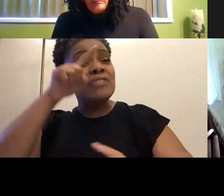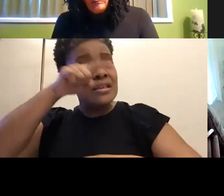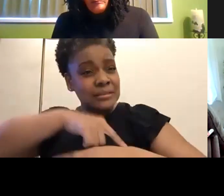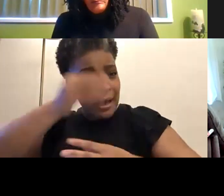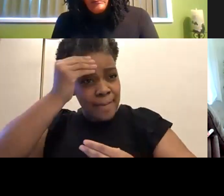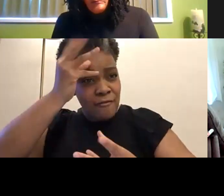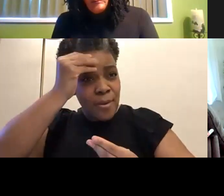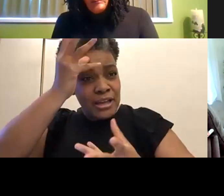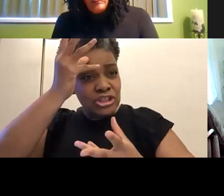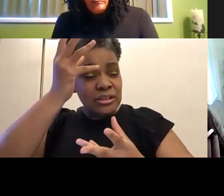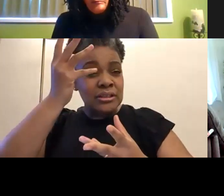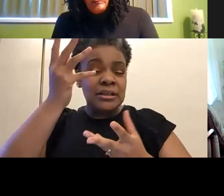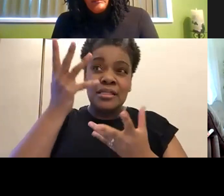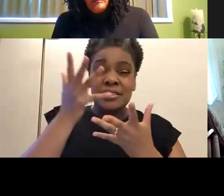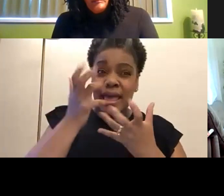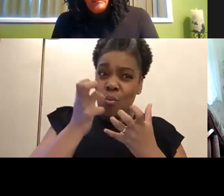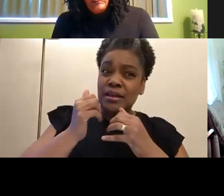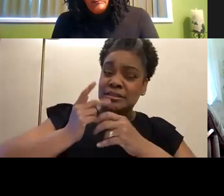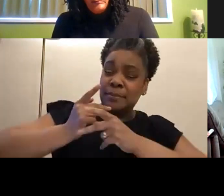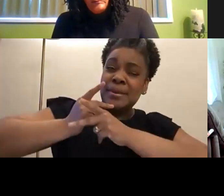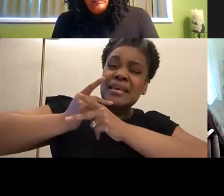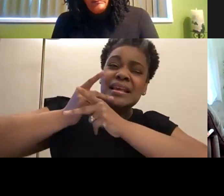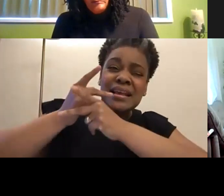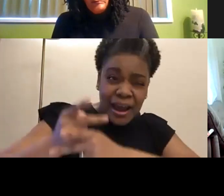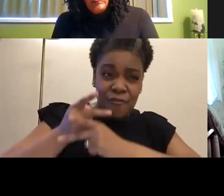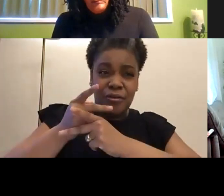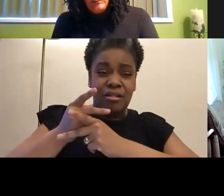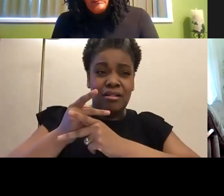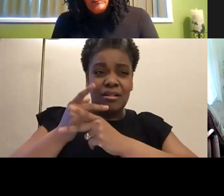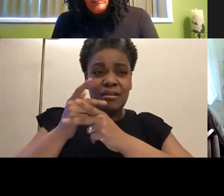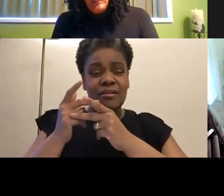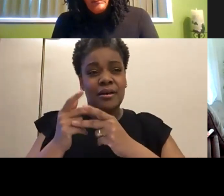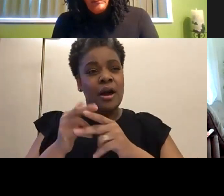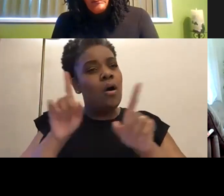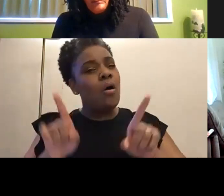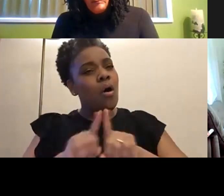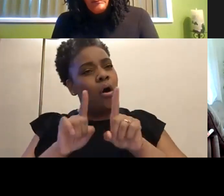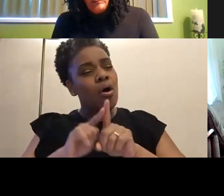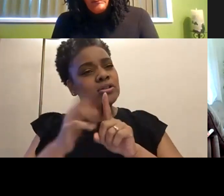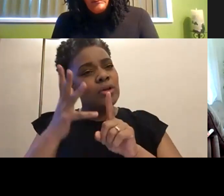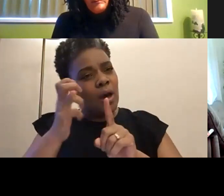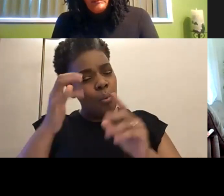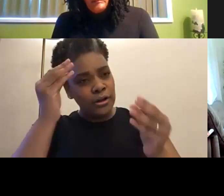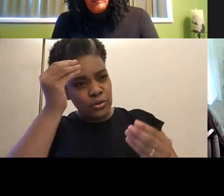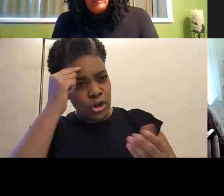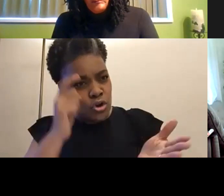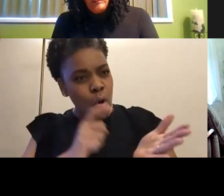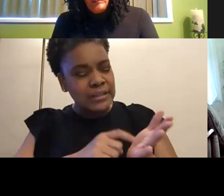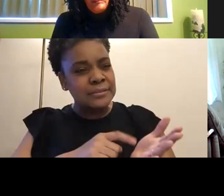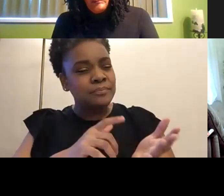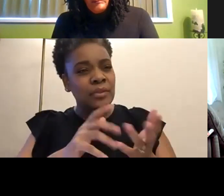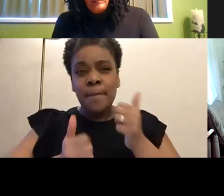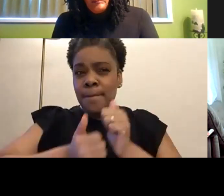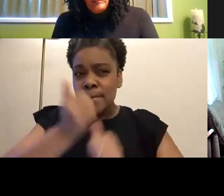overly cautious as we move forward with the rollout of these vaccines. I also want to call to people's attention that the vast majority of vaccines